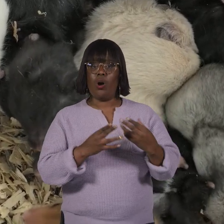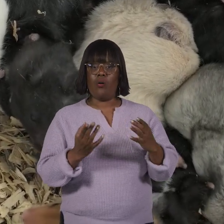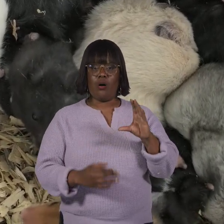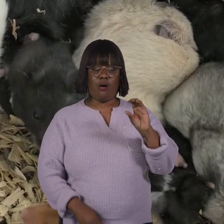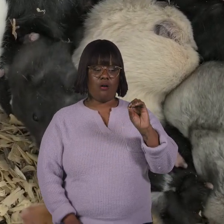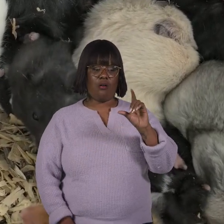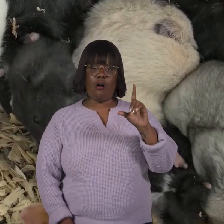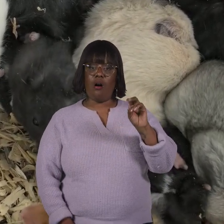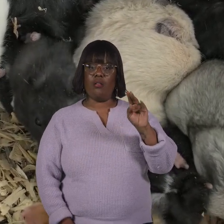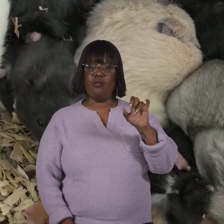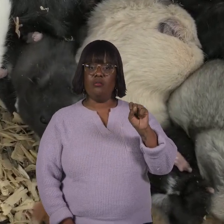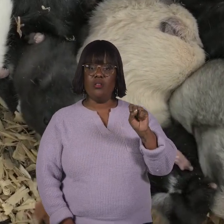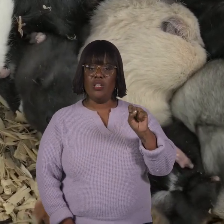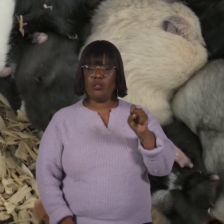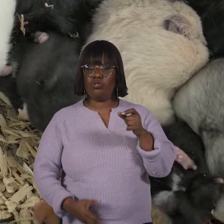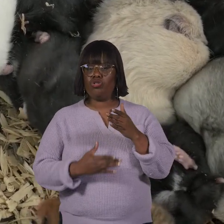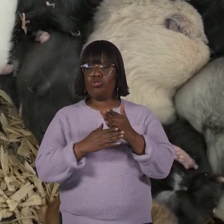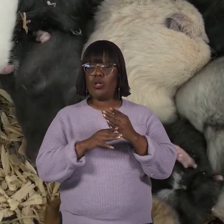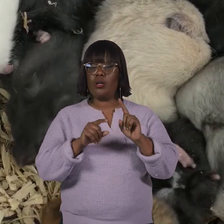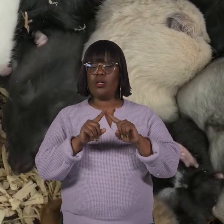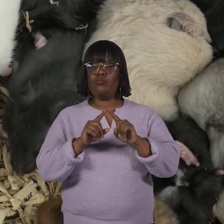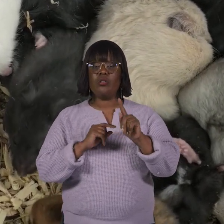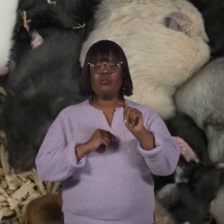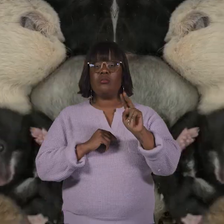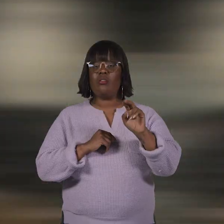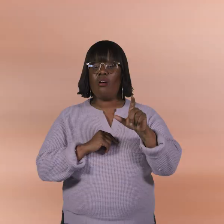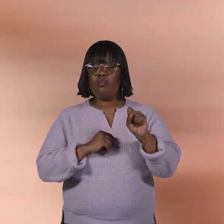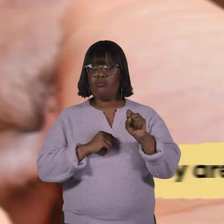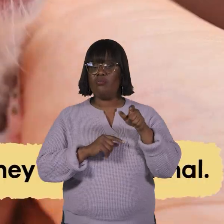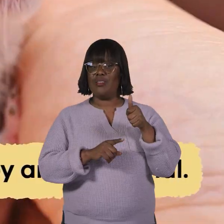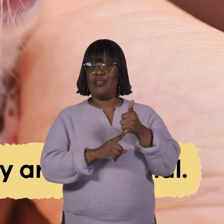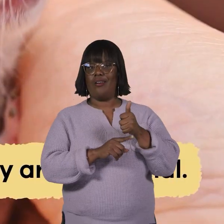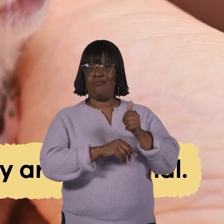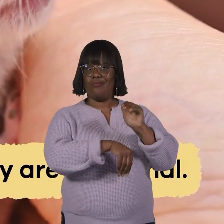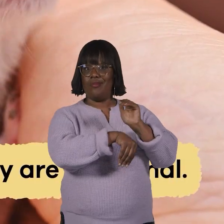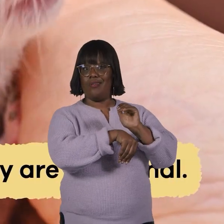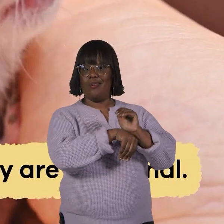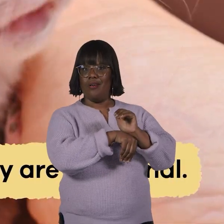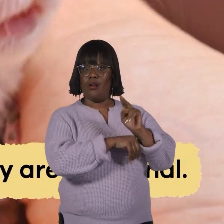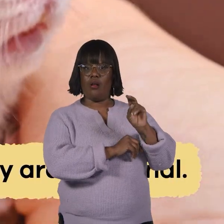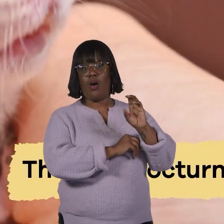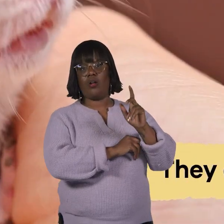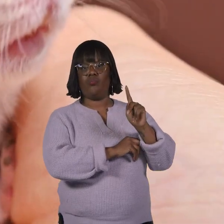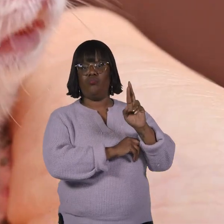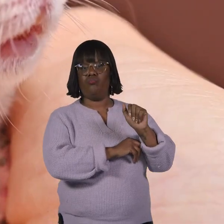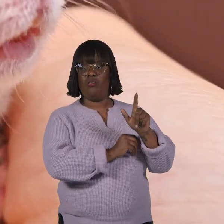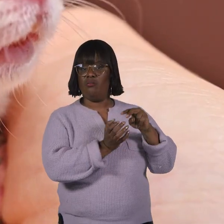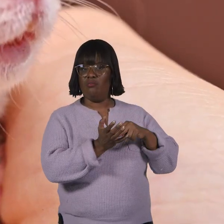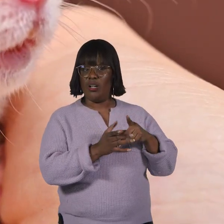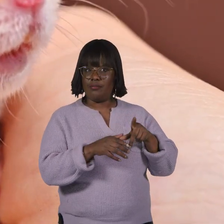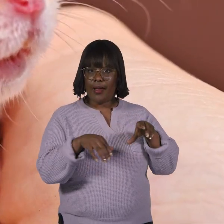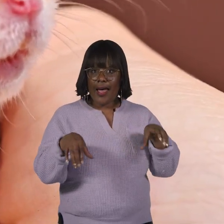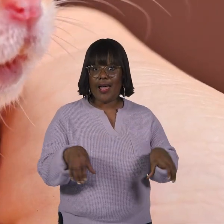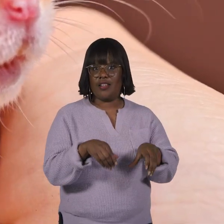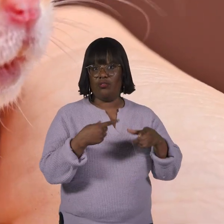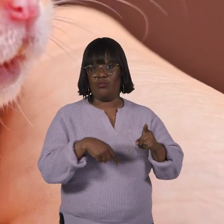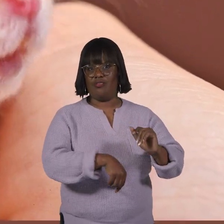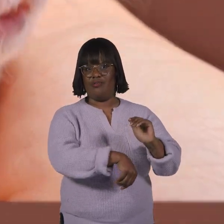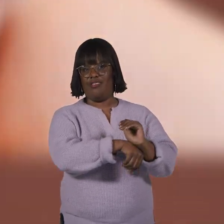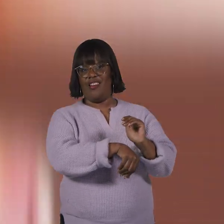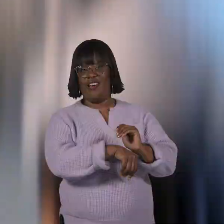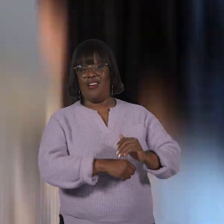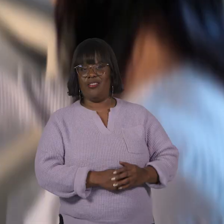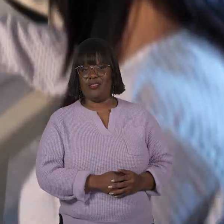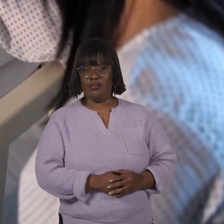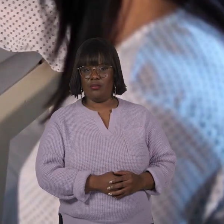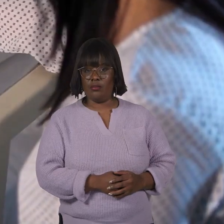colonies sharing their tunnels and looking out for each other they are nocturnal which means they're most active at